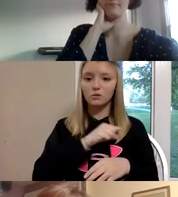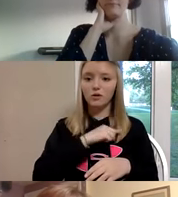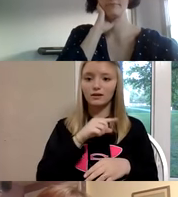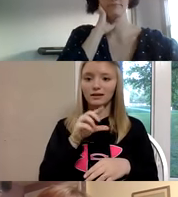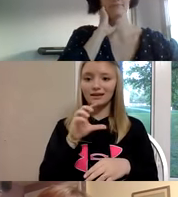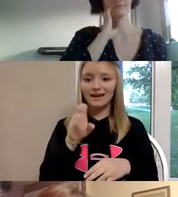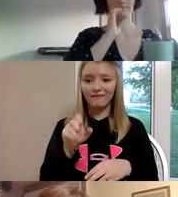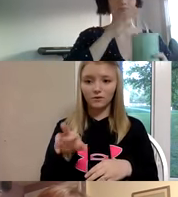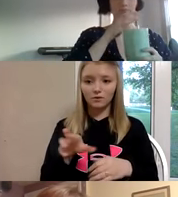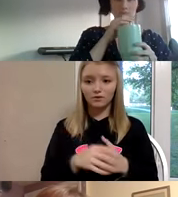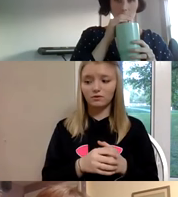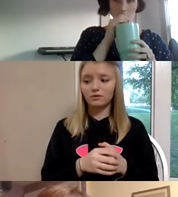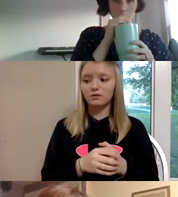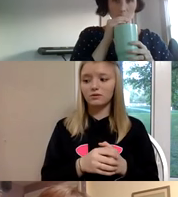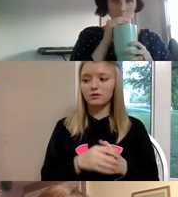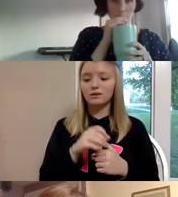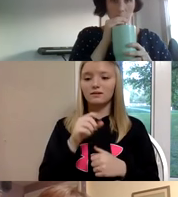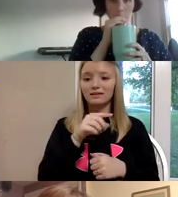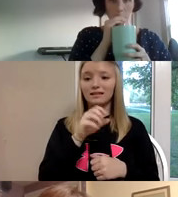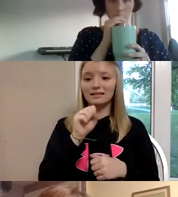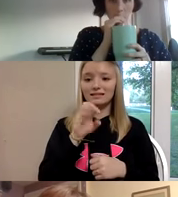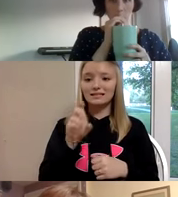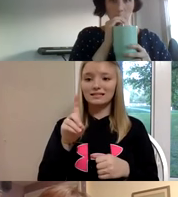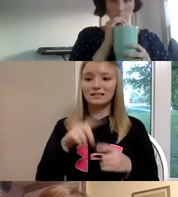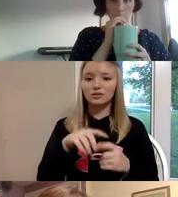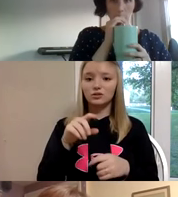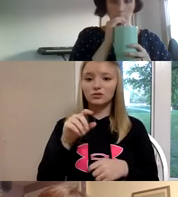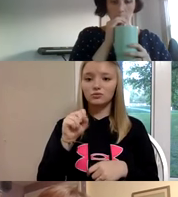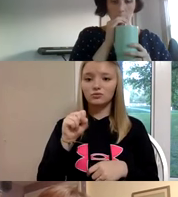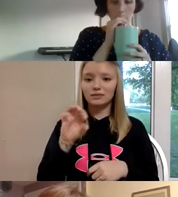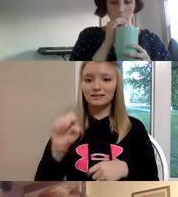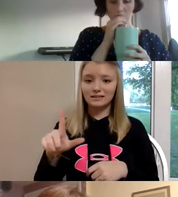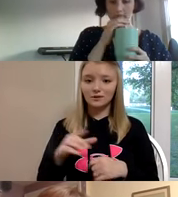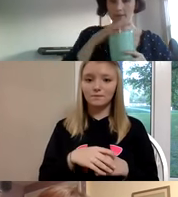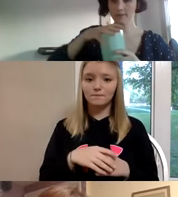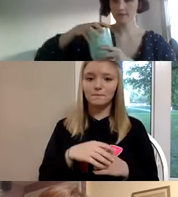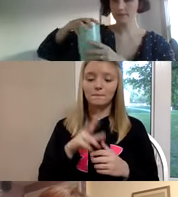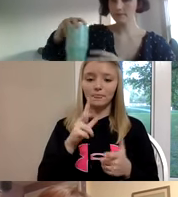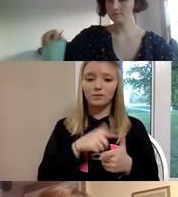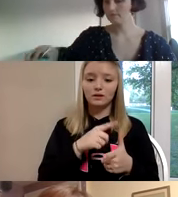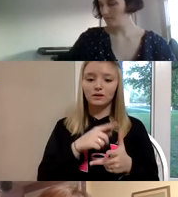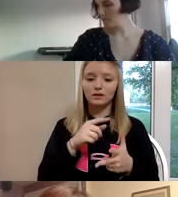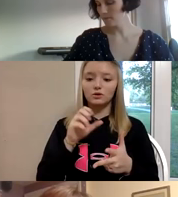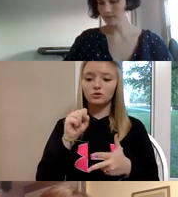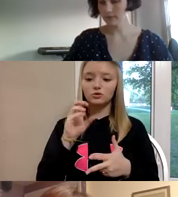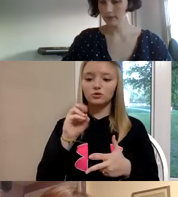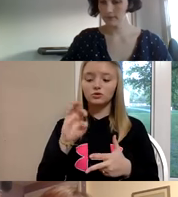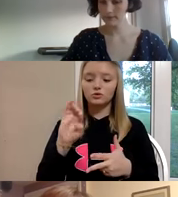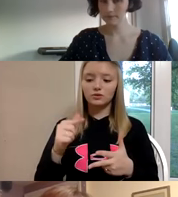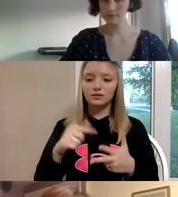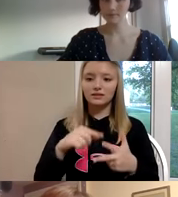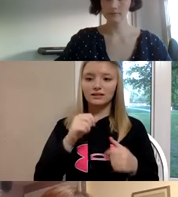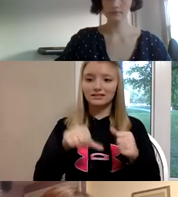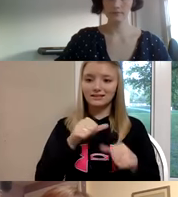to Seal and its three pillars, sourcing, science, and standards, that is Young